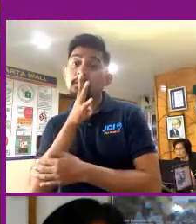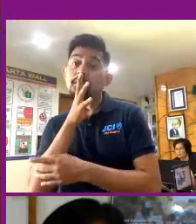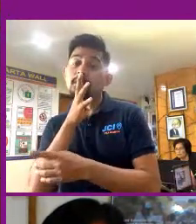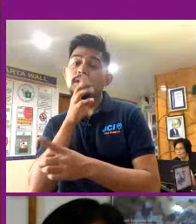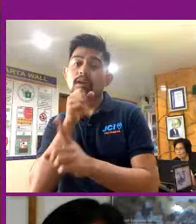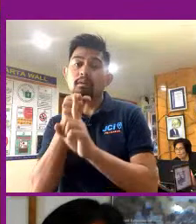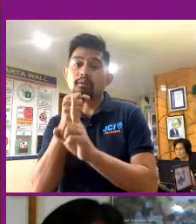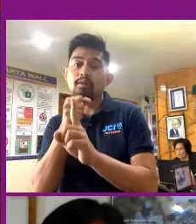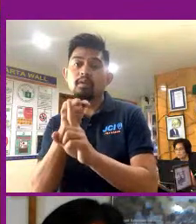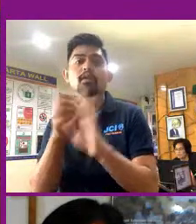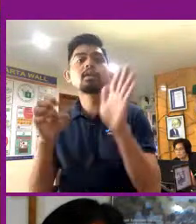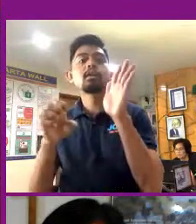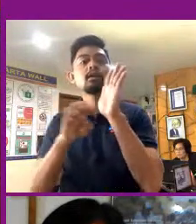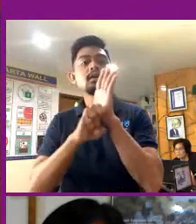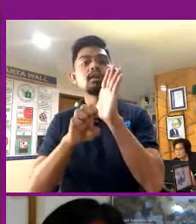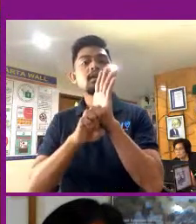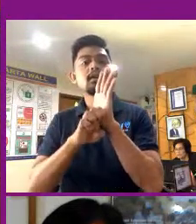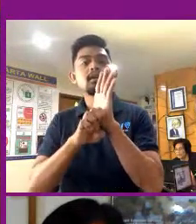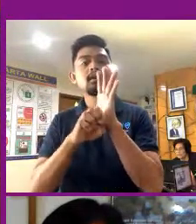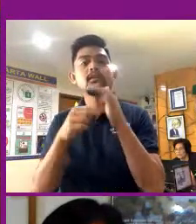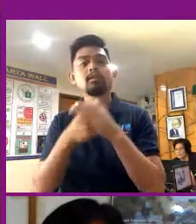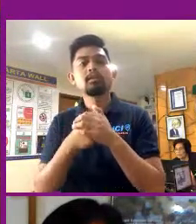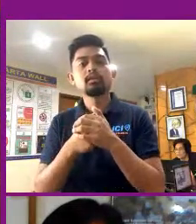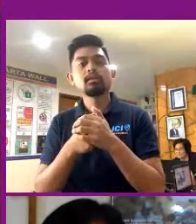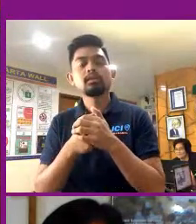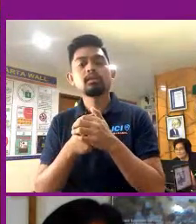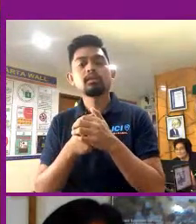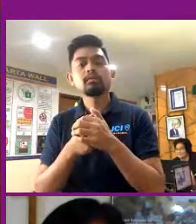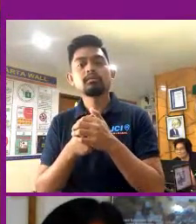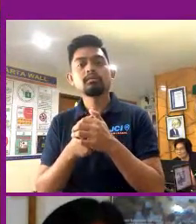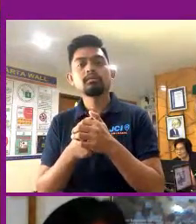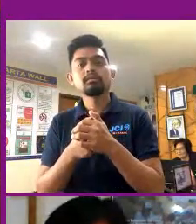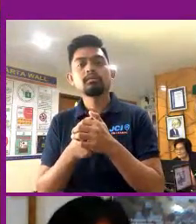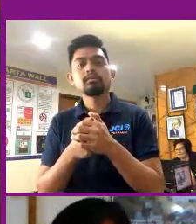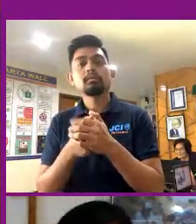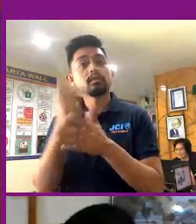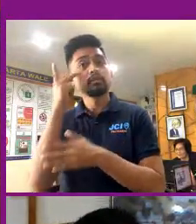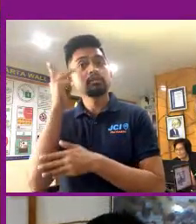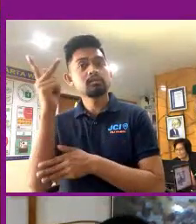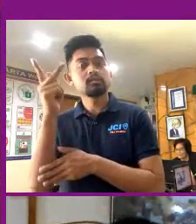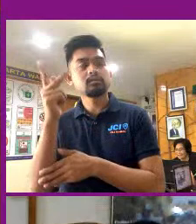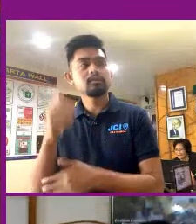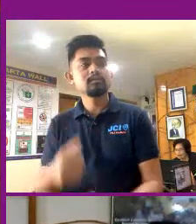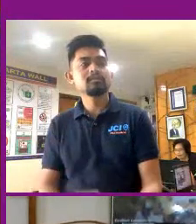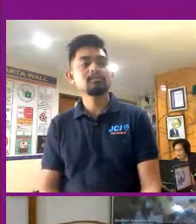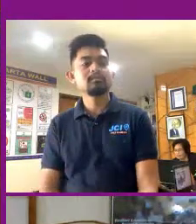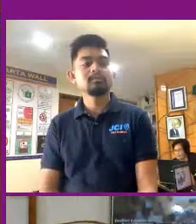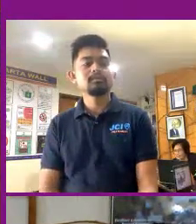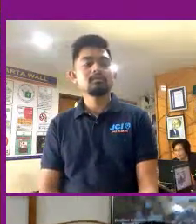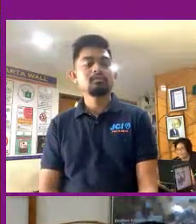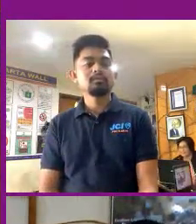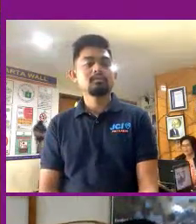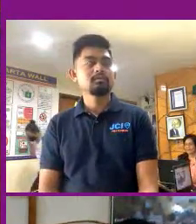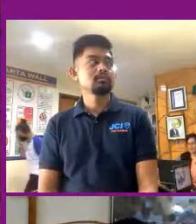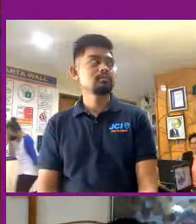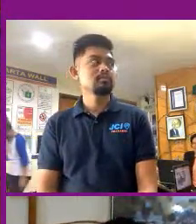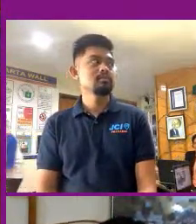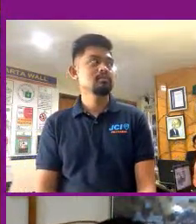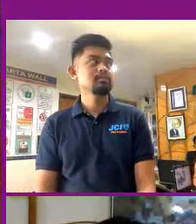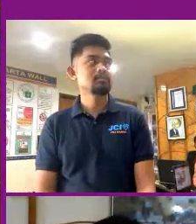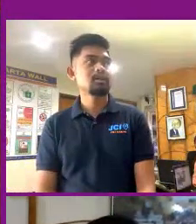women? Example, if it's the president of the country, what is the usual process in reminding a government leader?